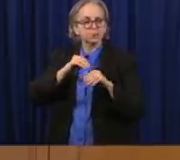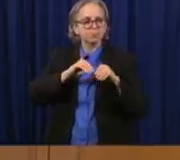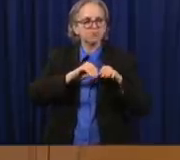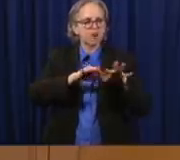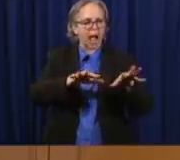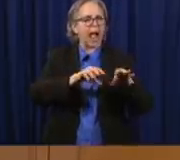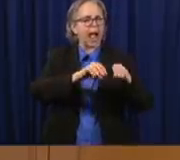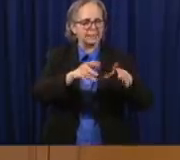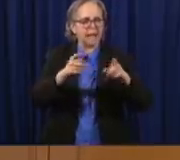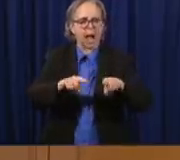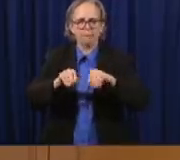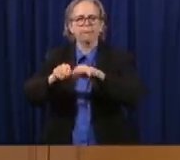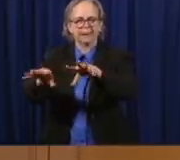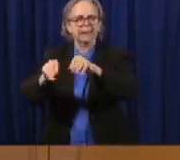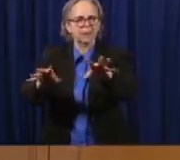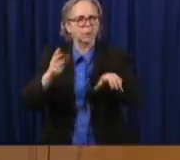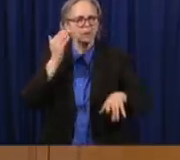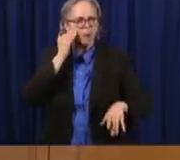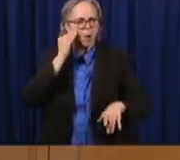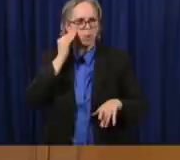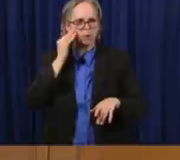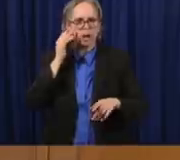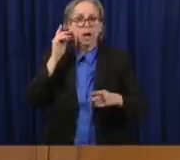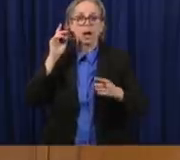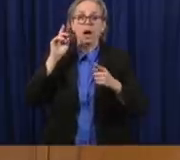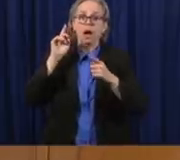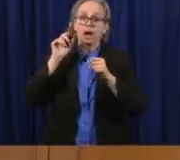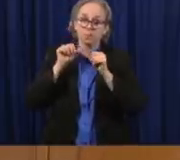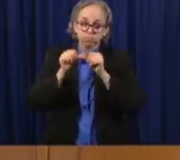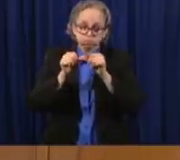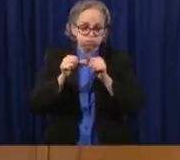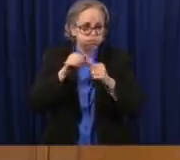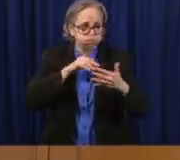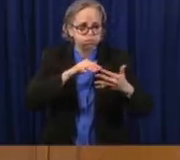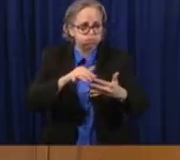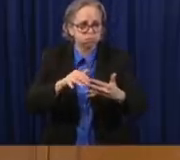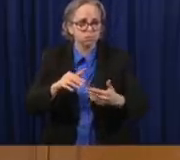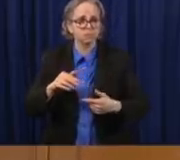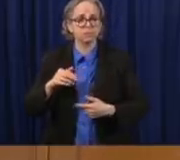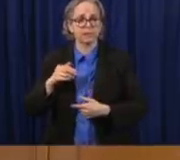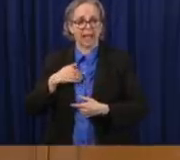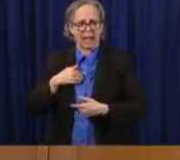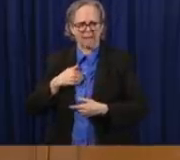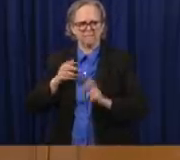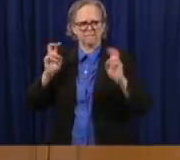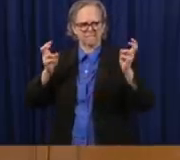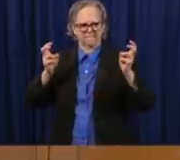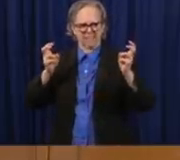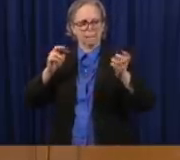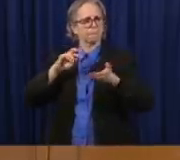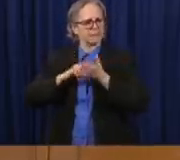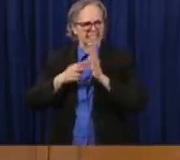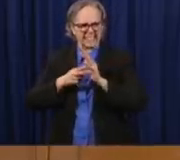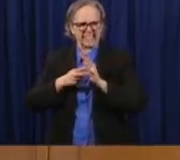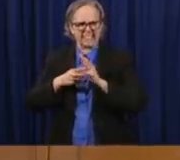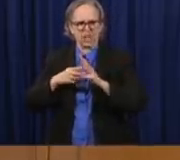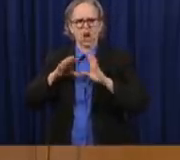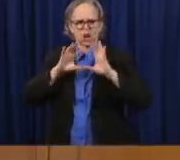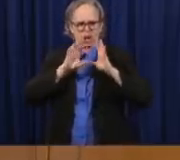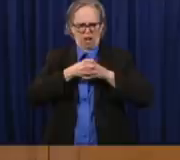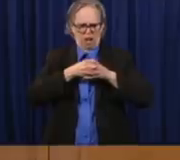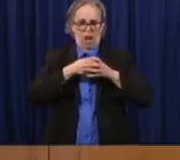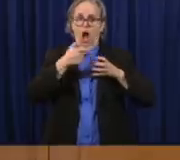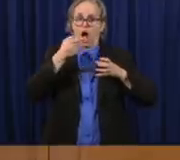do so until we have herd immunity and we just can't spread it as much, or we have that vaccine, and that's the